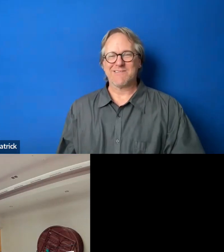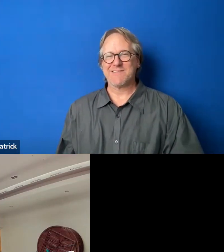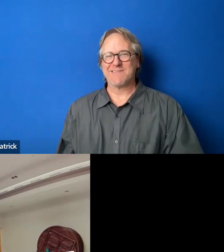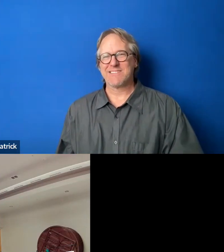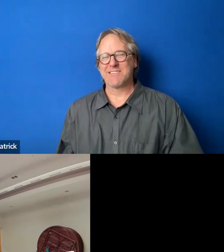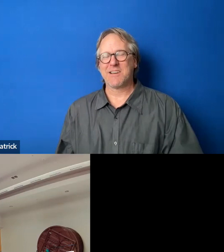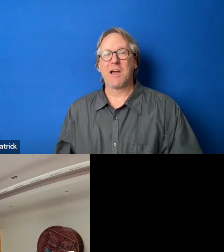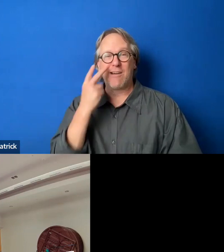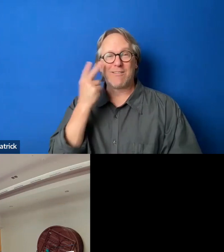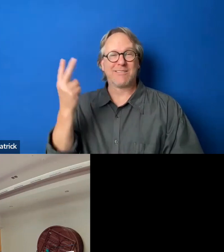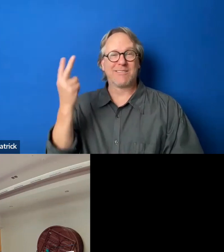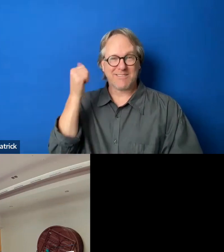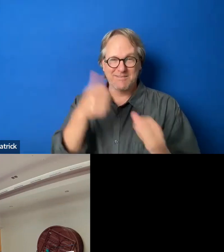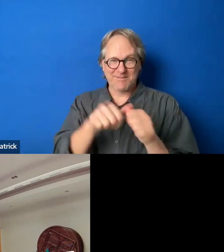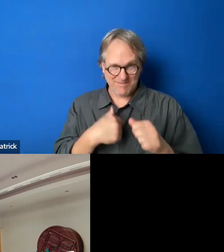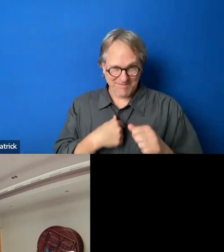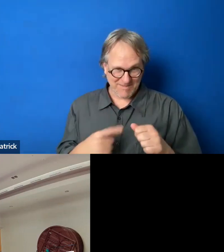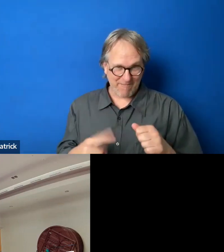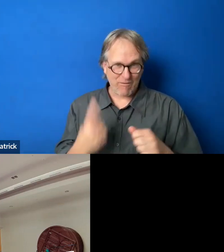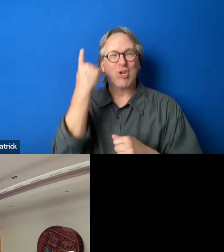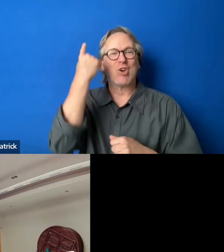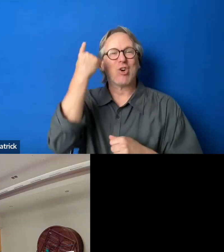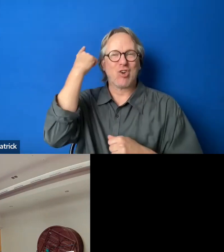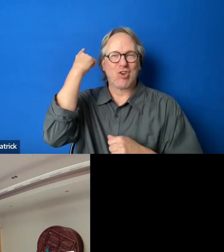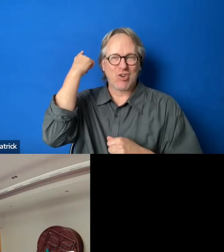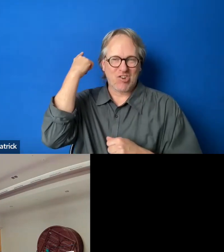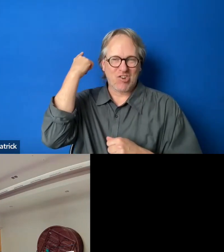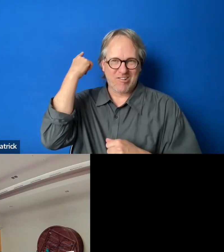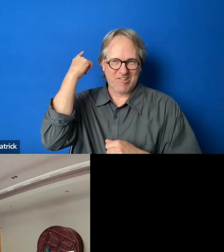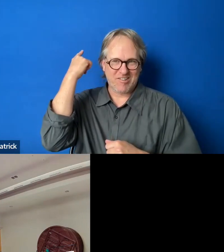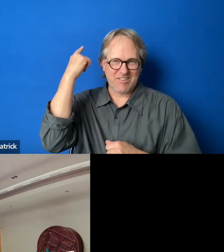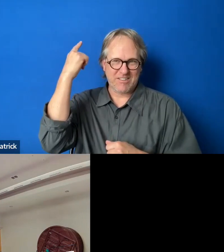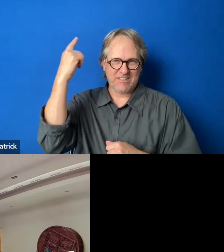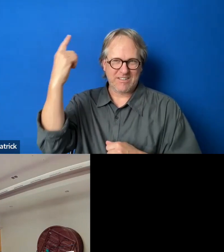I remember back when I was first using